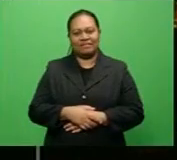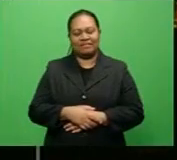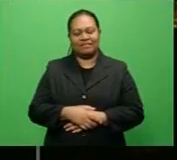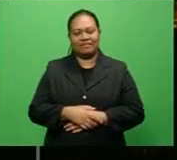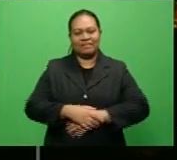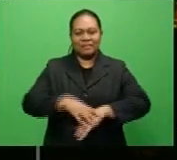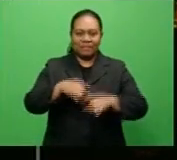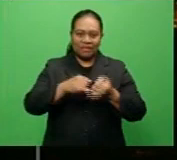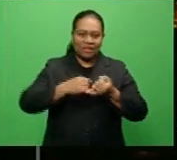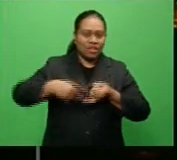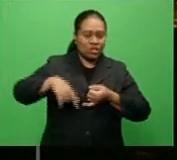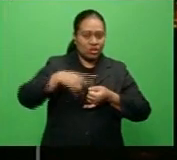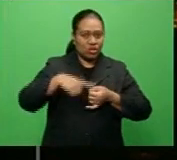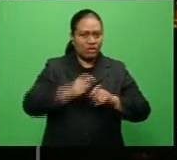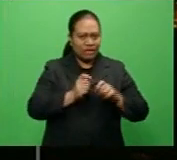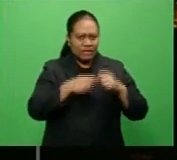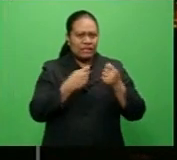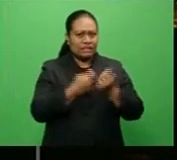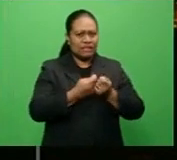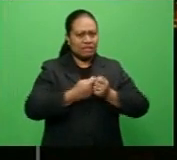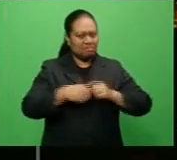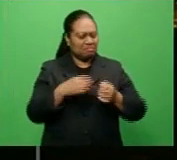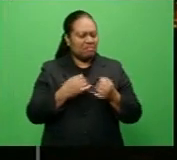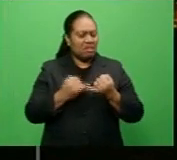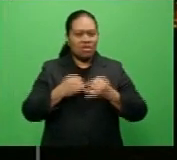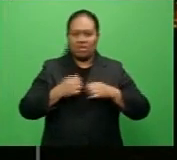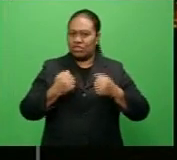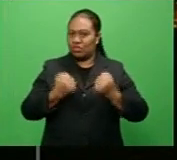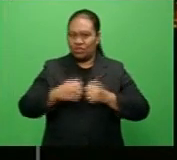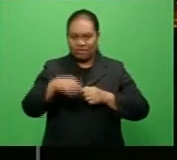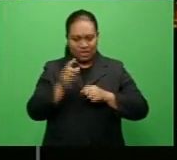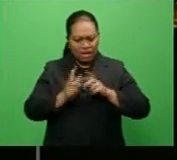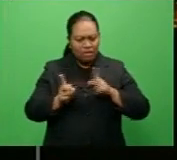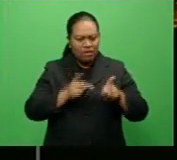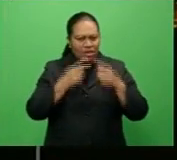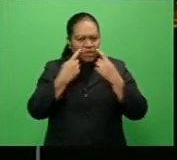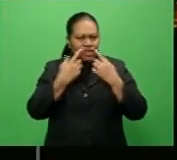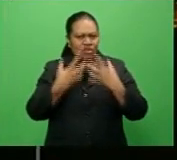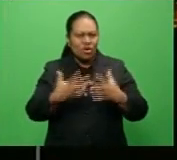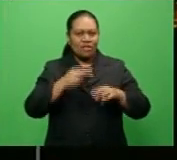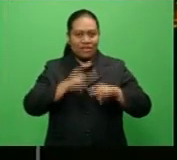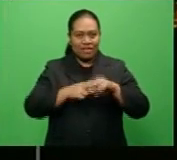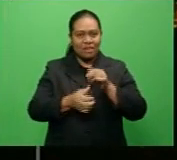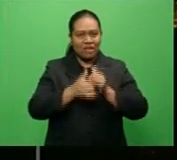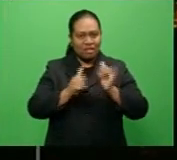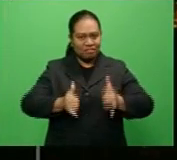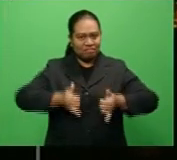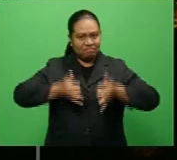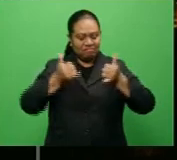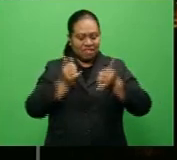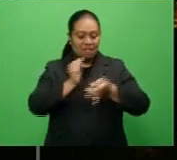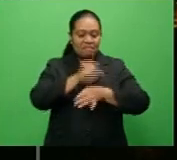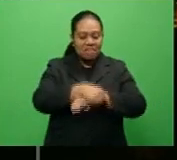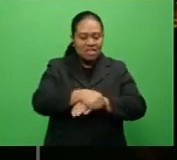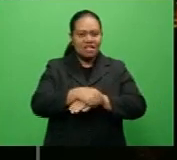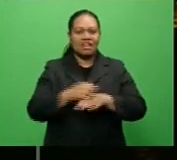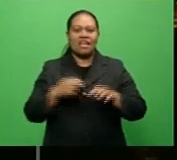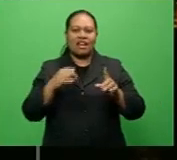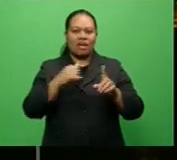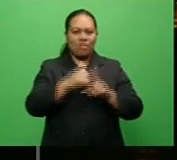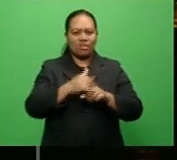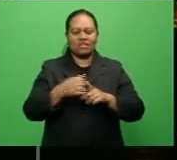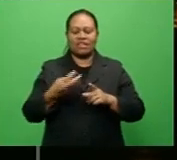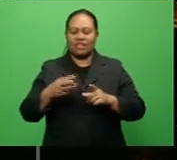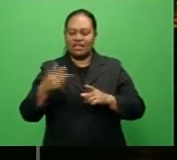The Ramsamy Suva side staged a strong second-half performance to beat Fairbrother Sullivan Trophy holders Namosi 37-12